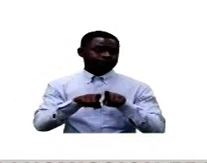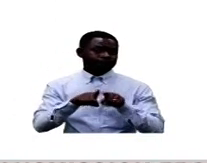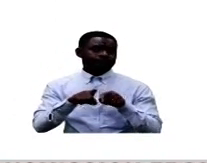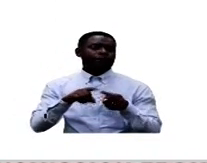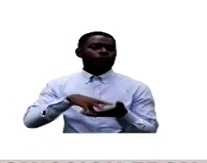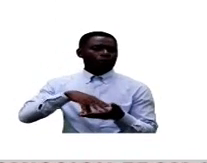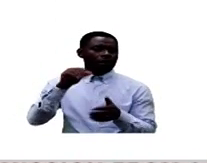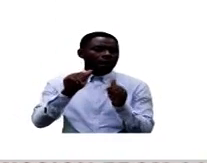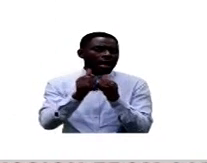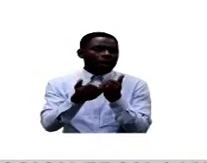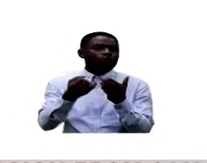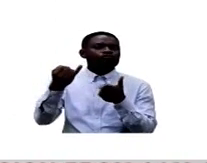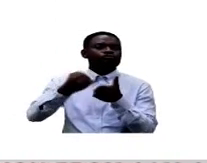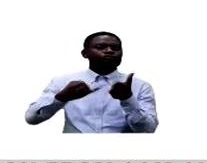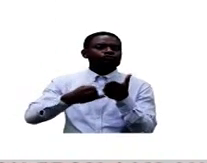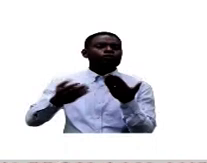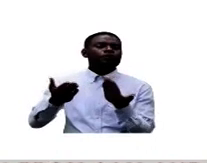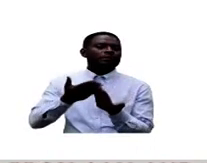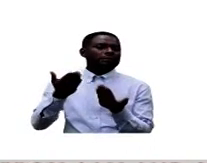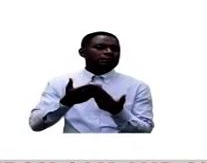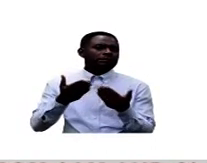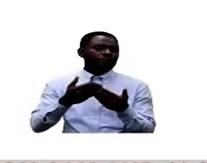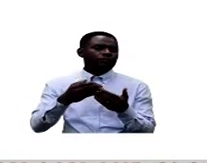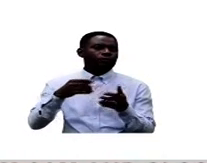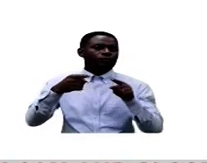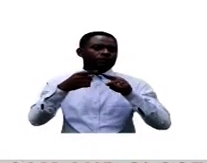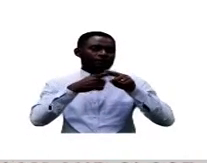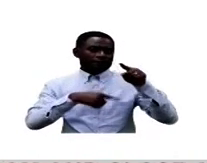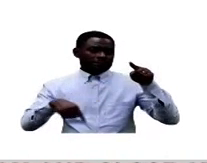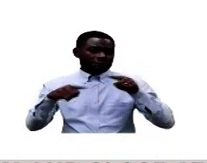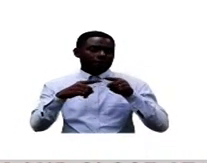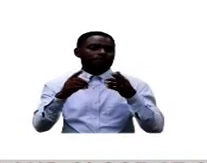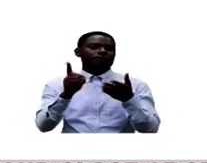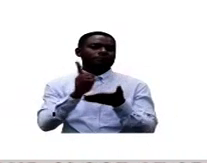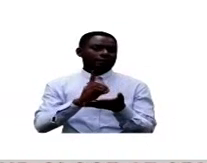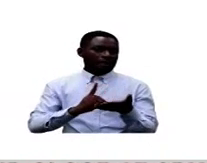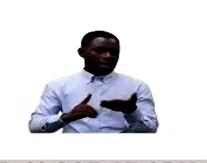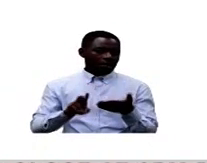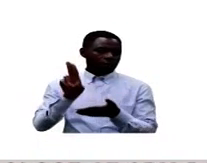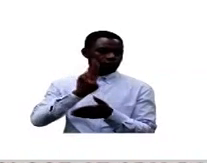simple circuits diagram using their symbols.